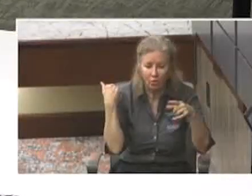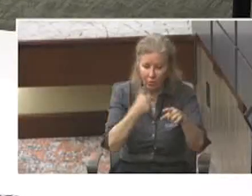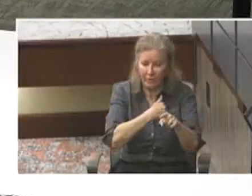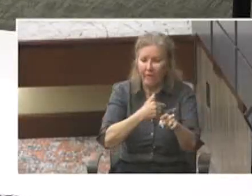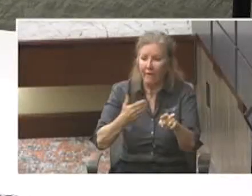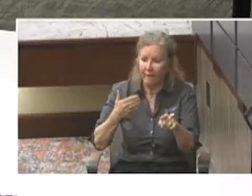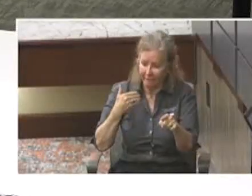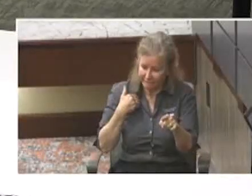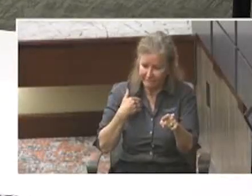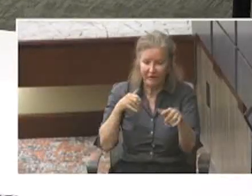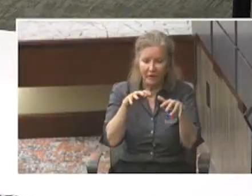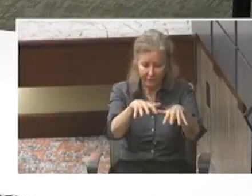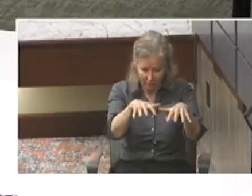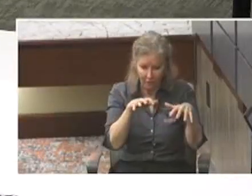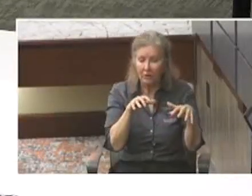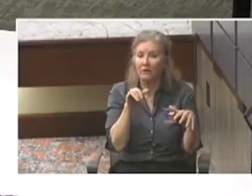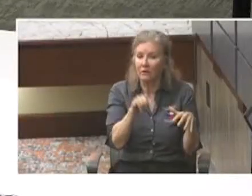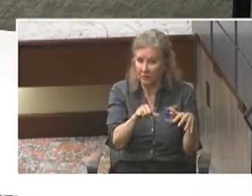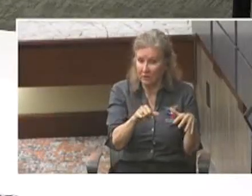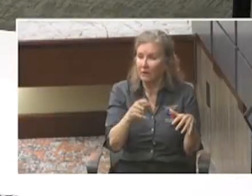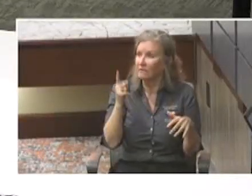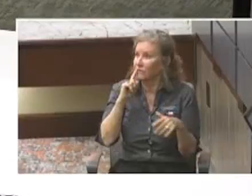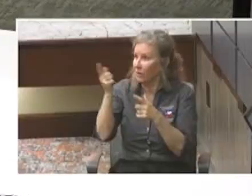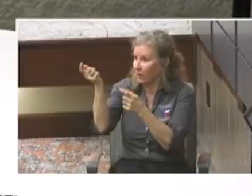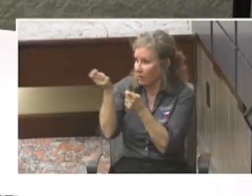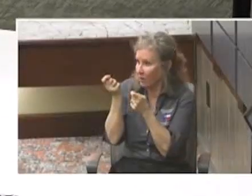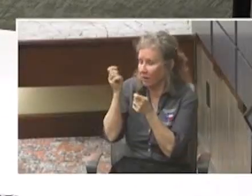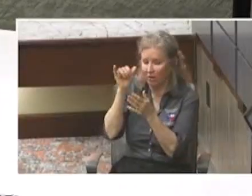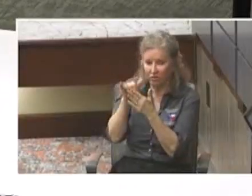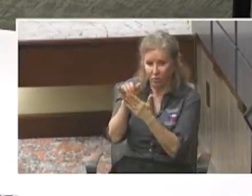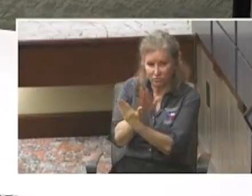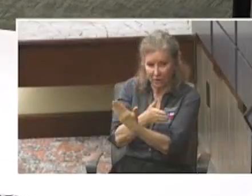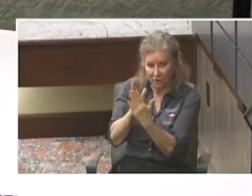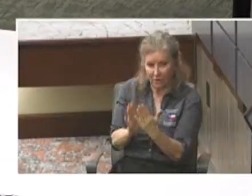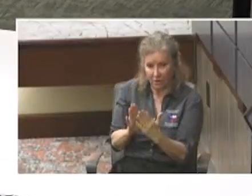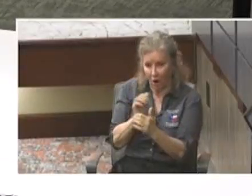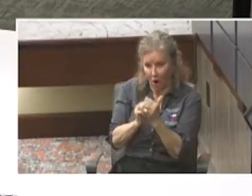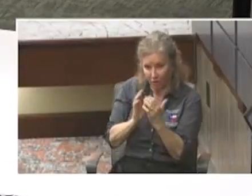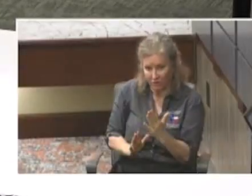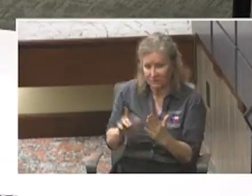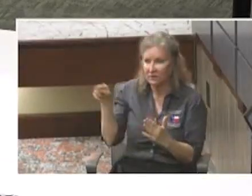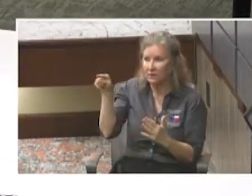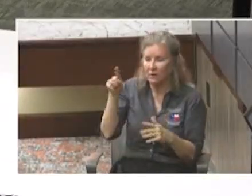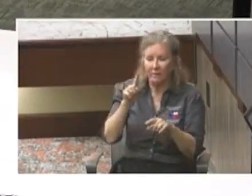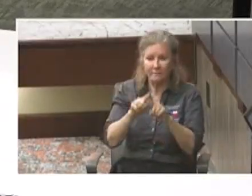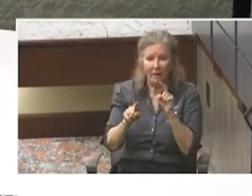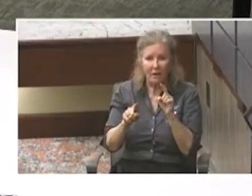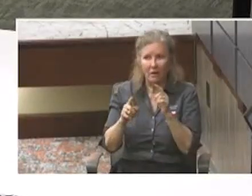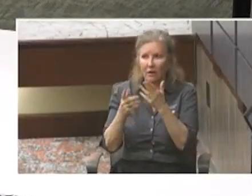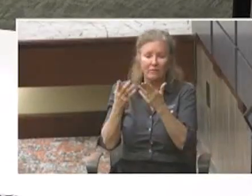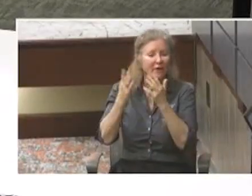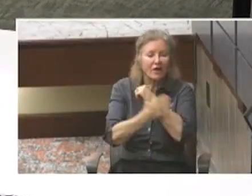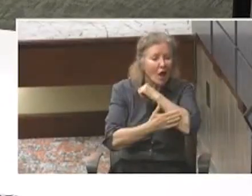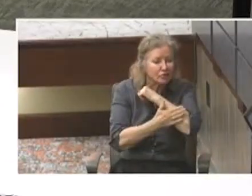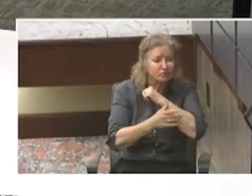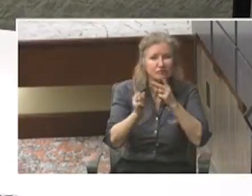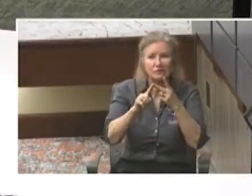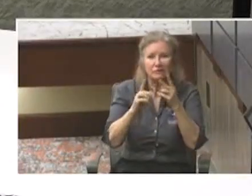those those artists heavily, whether they're in the country or the Christian or